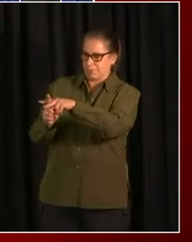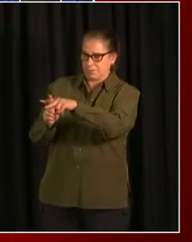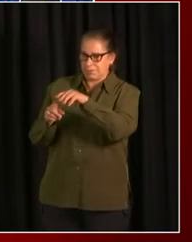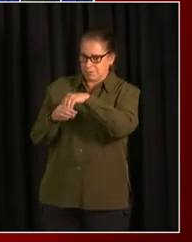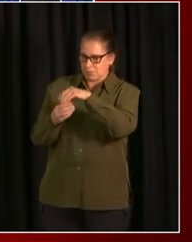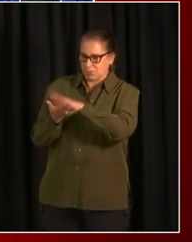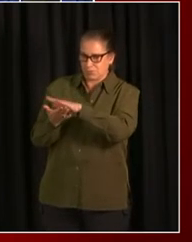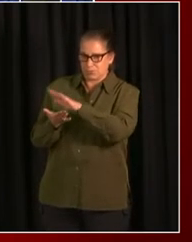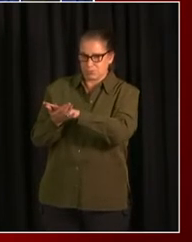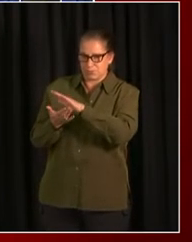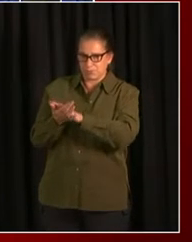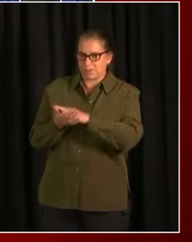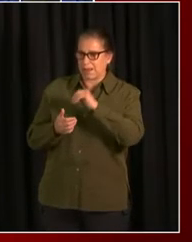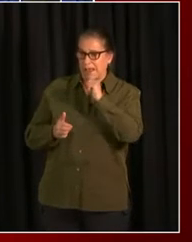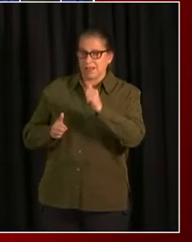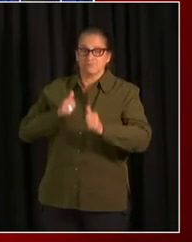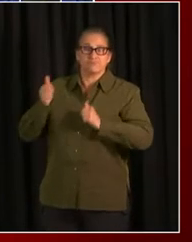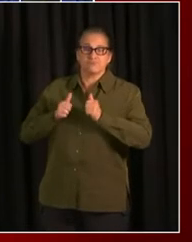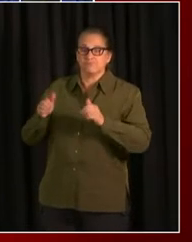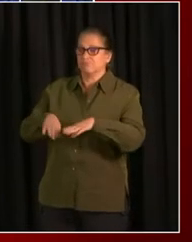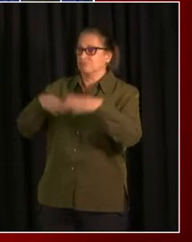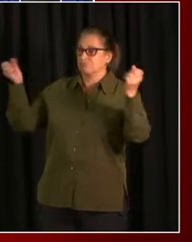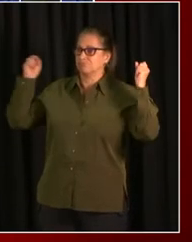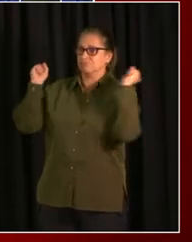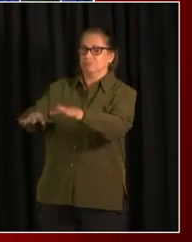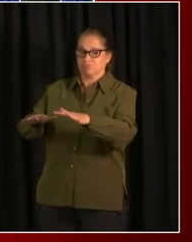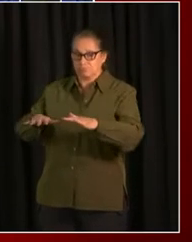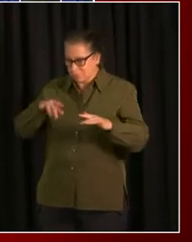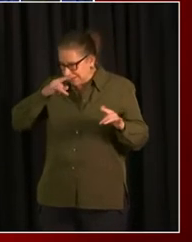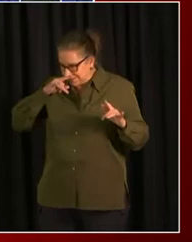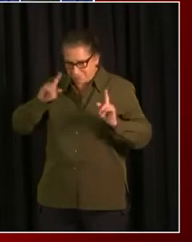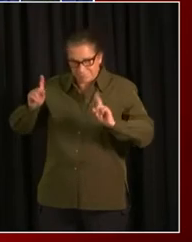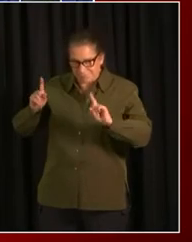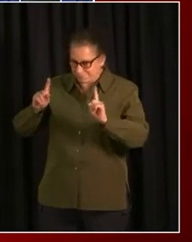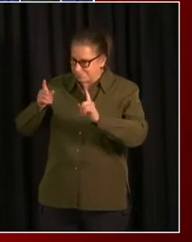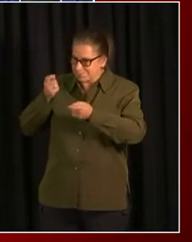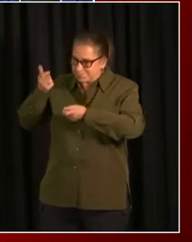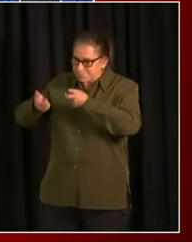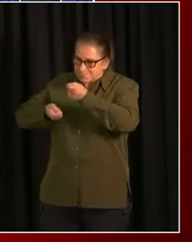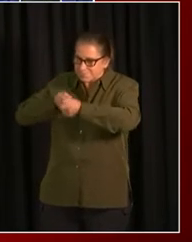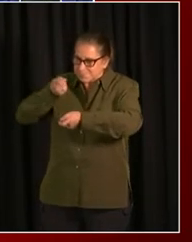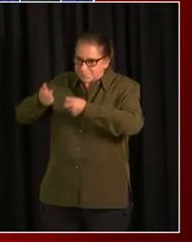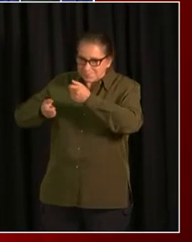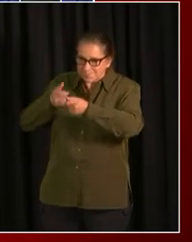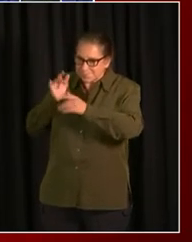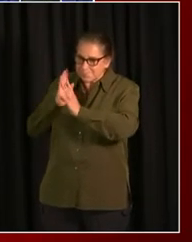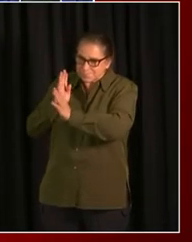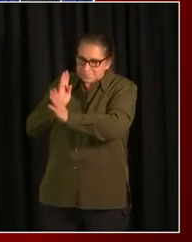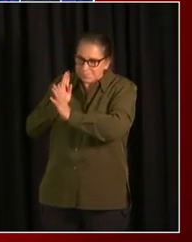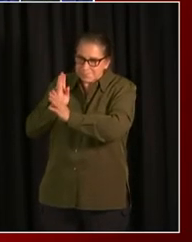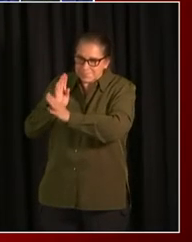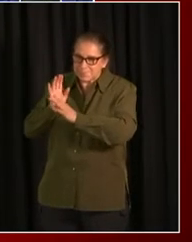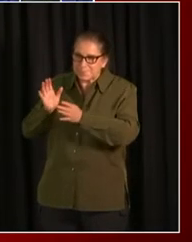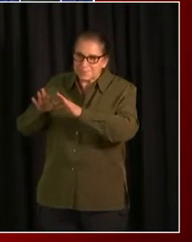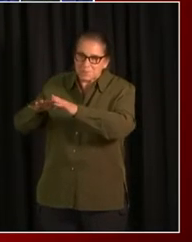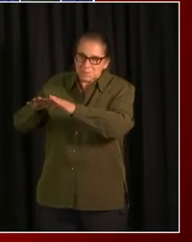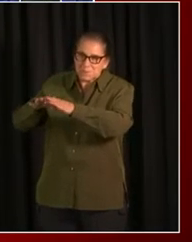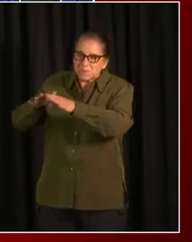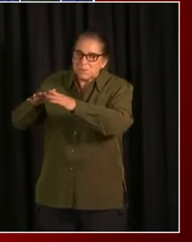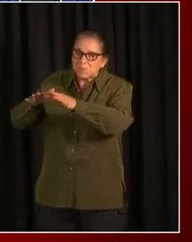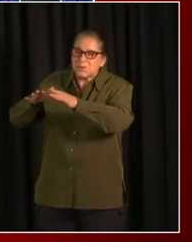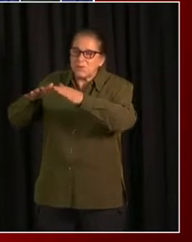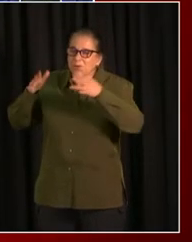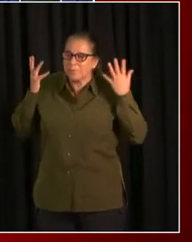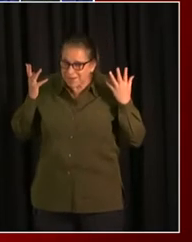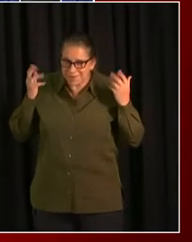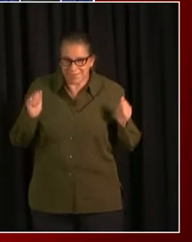going to be working very aggressively to get there during this calendar year. Thank you, City Administrator. Our next question